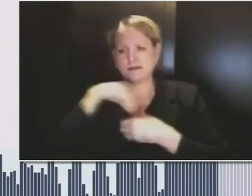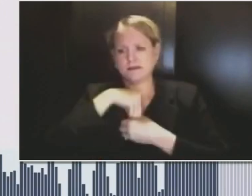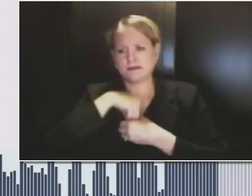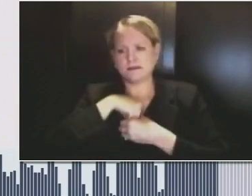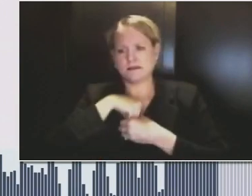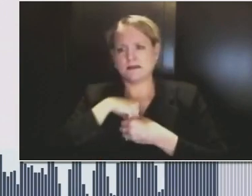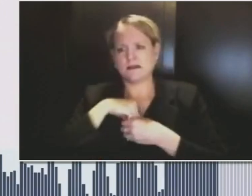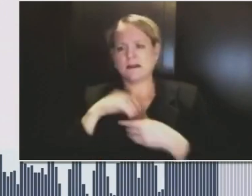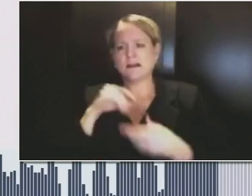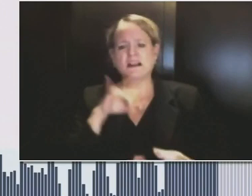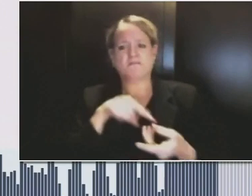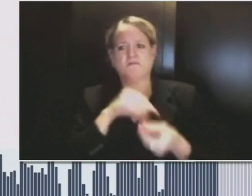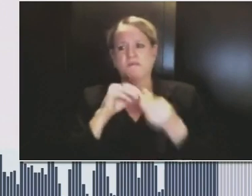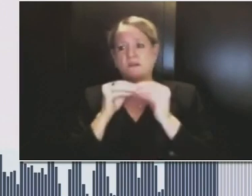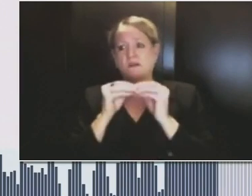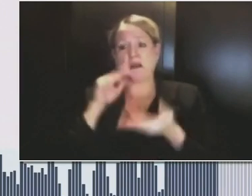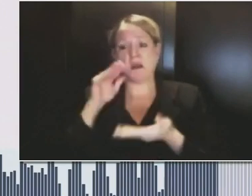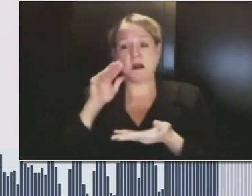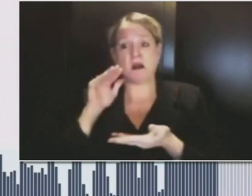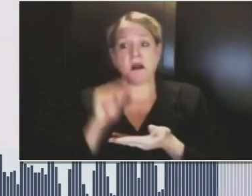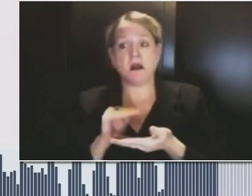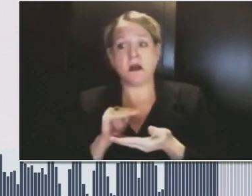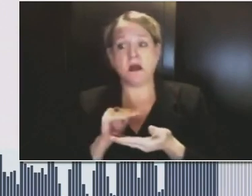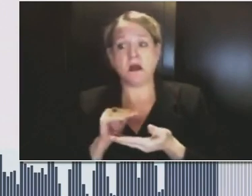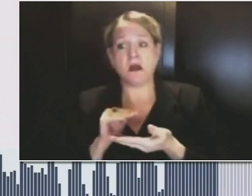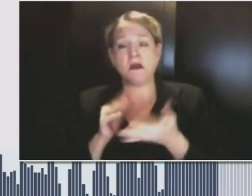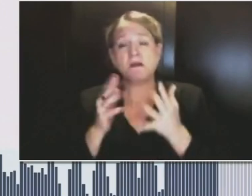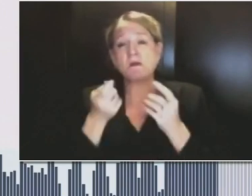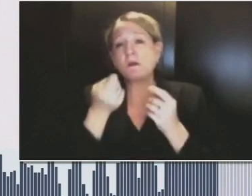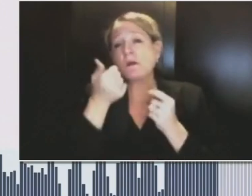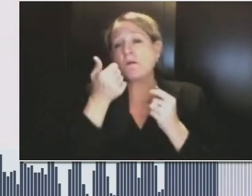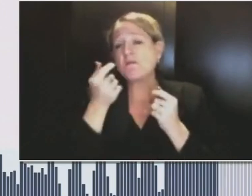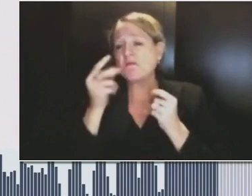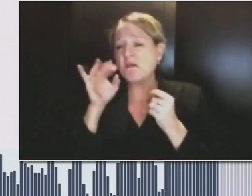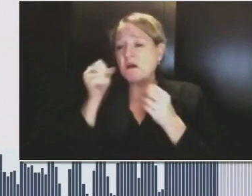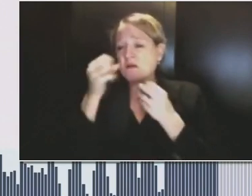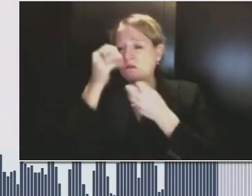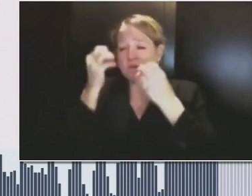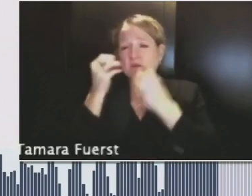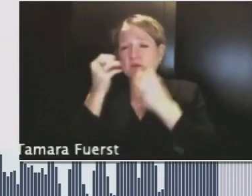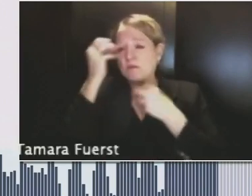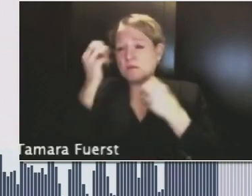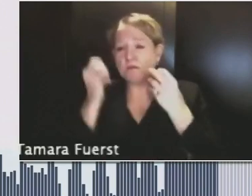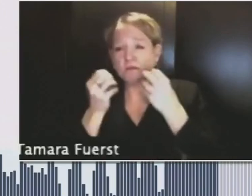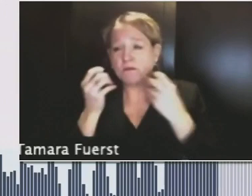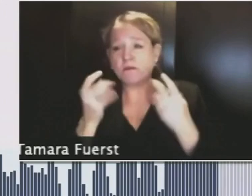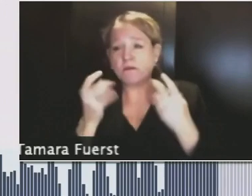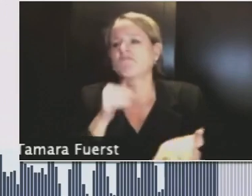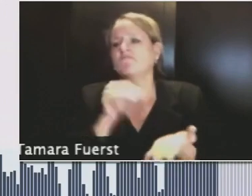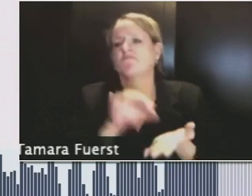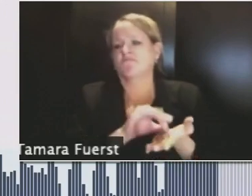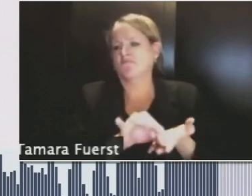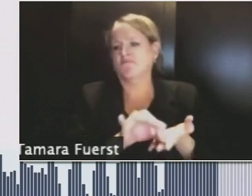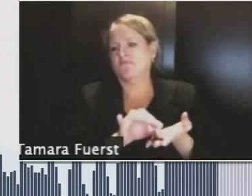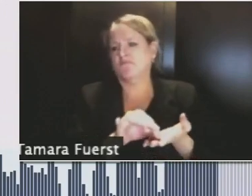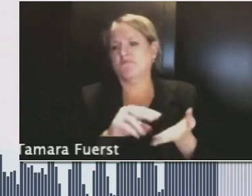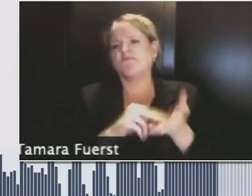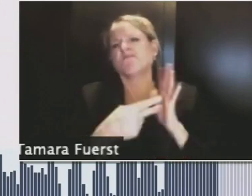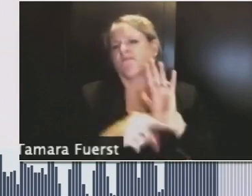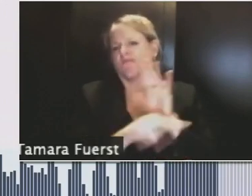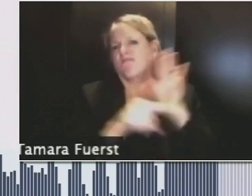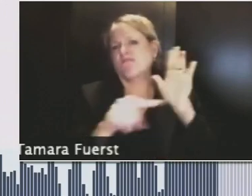is in the process of recovering. They don't have much virus, but some tests might pick it up and others not. If people are tested